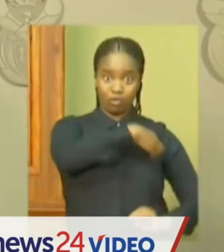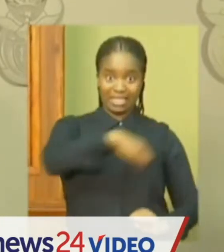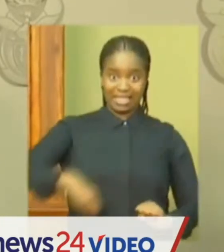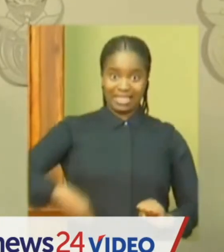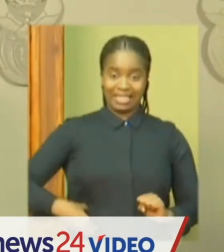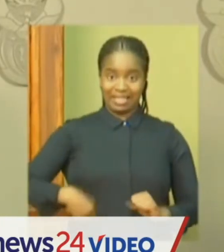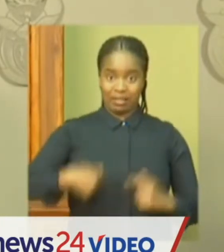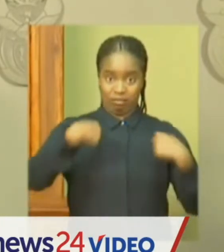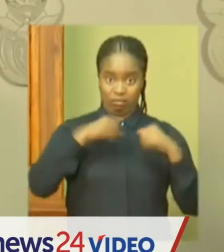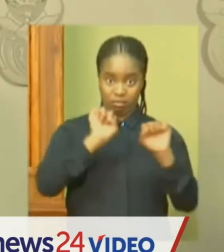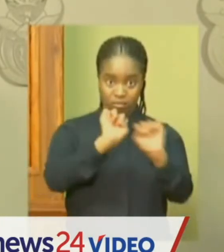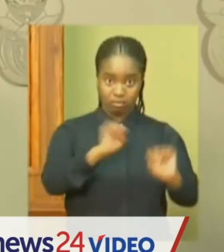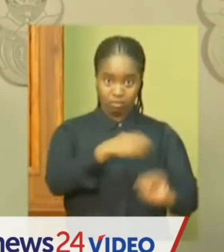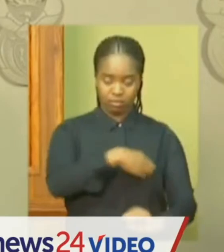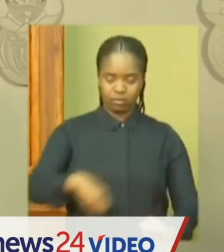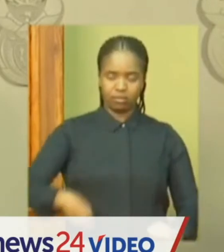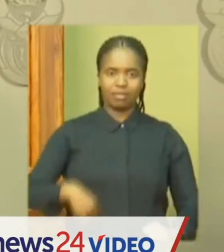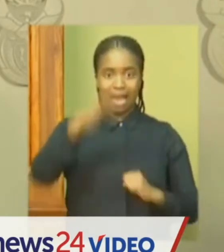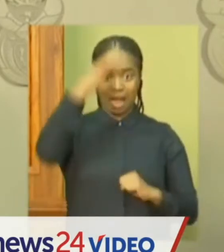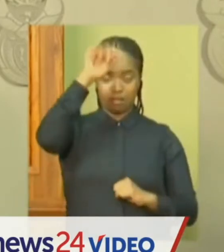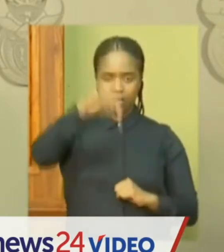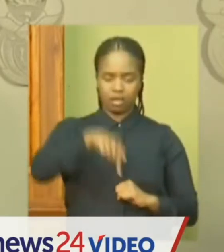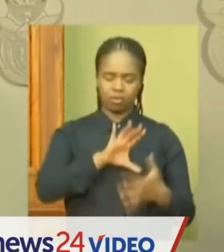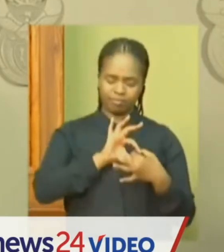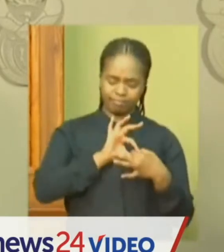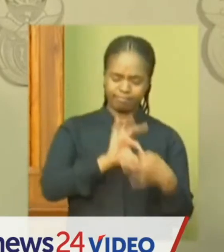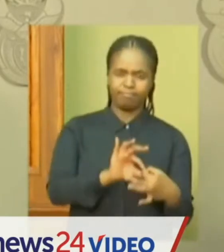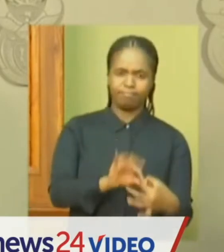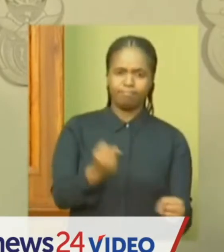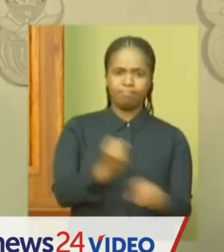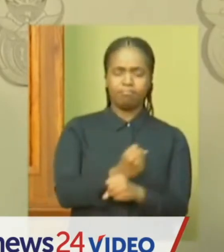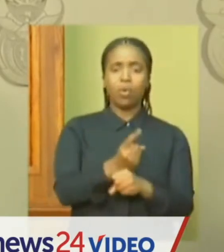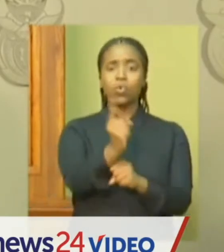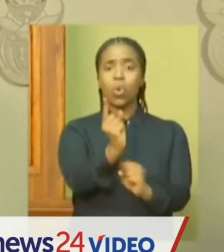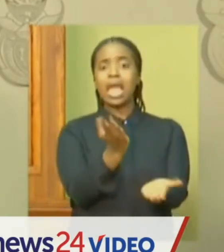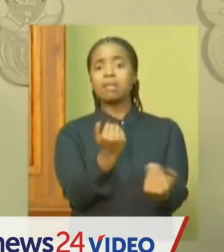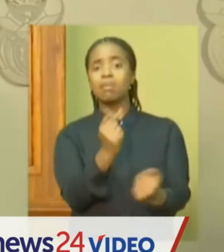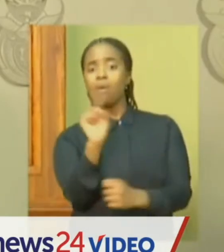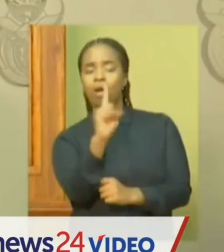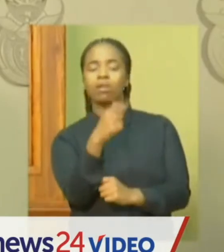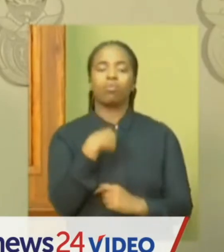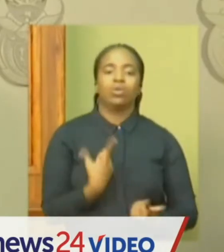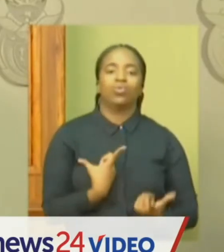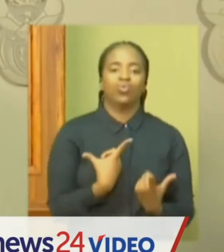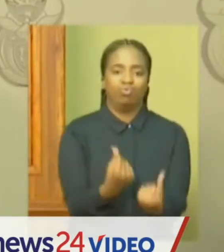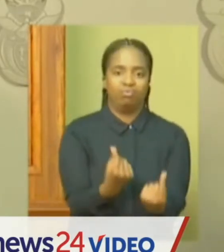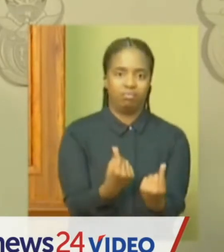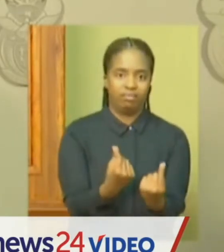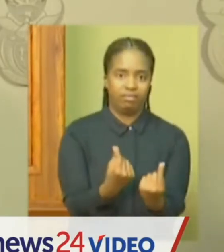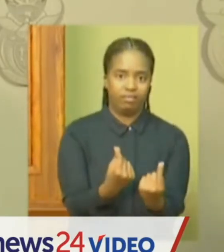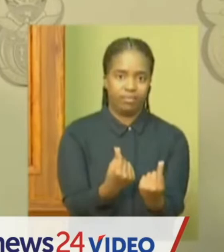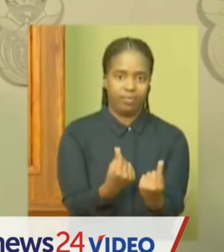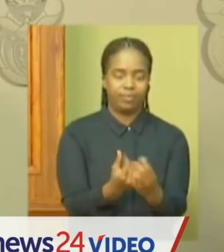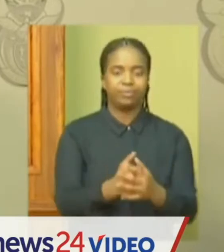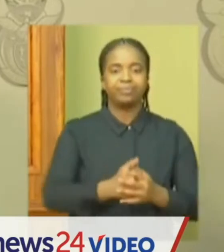government, we are firmly committed to meeting the expectations you rightly expect of us.